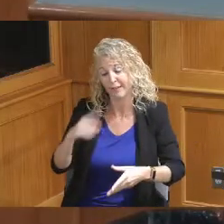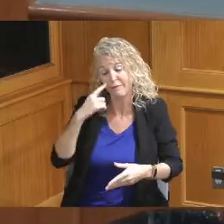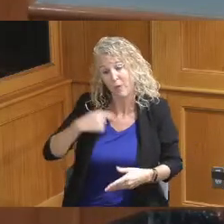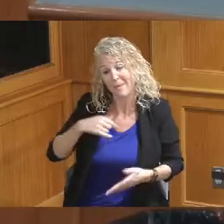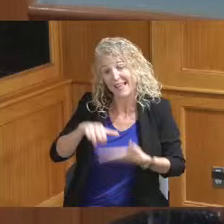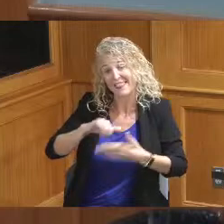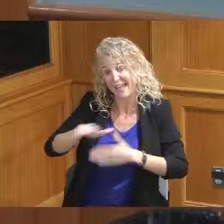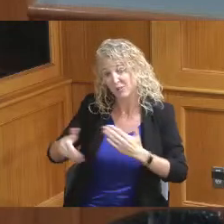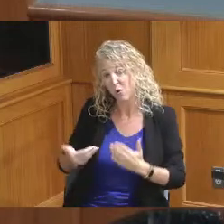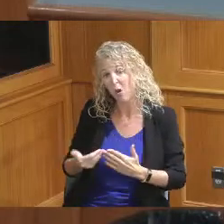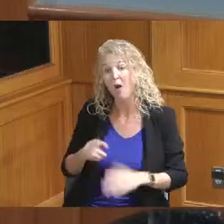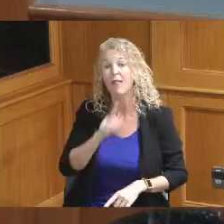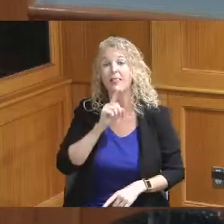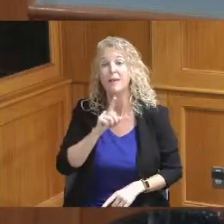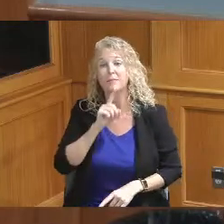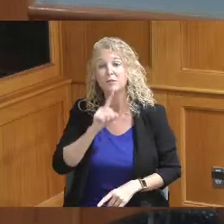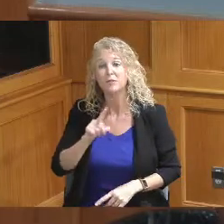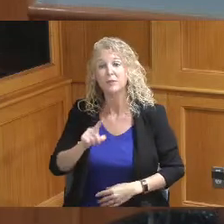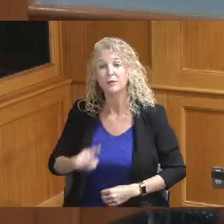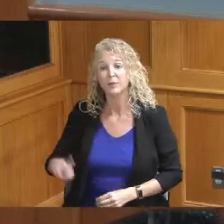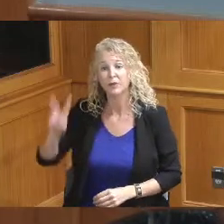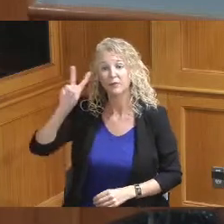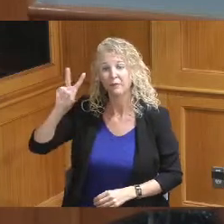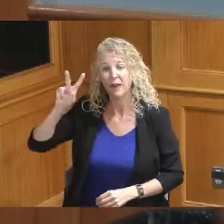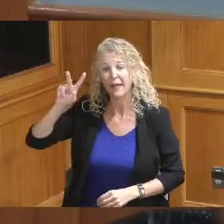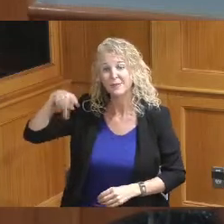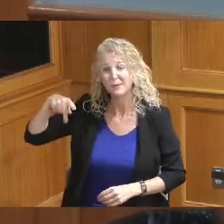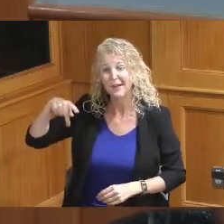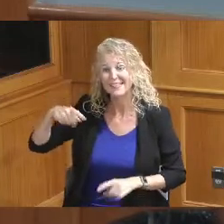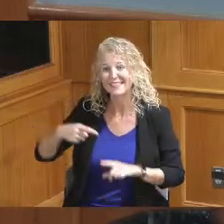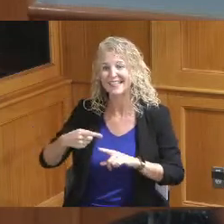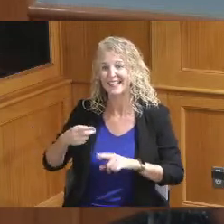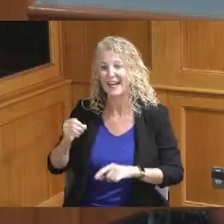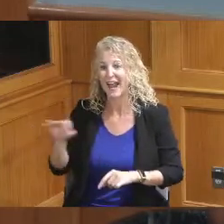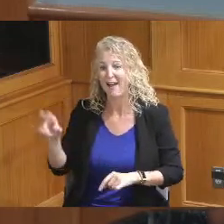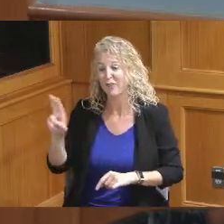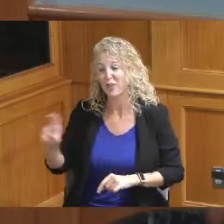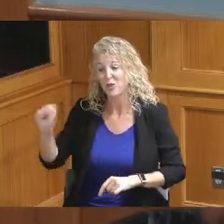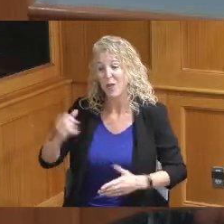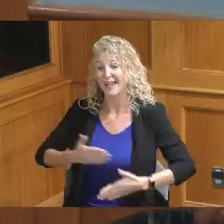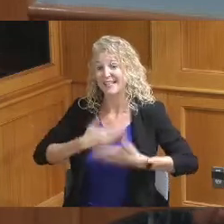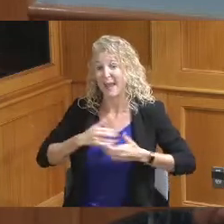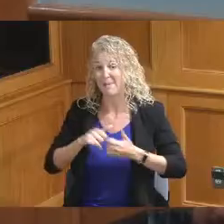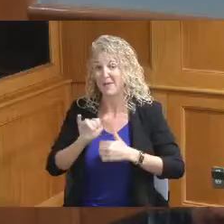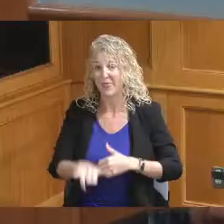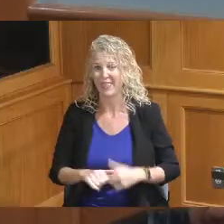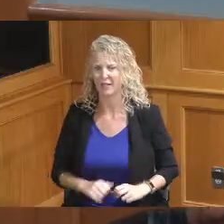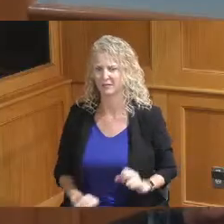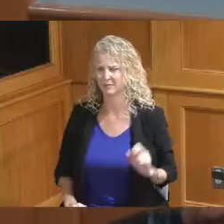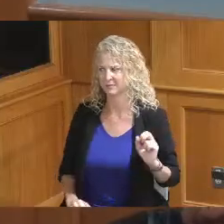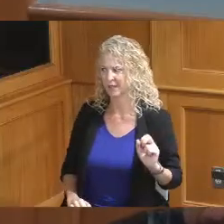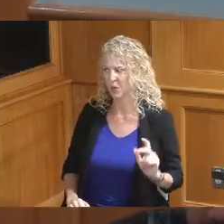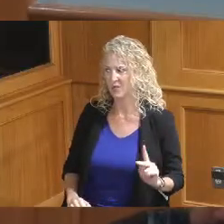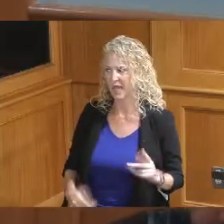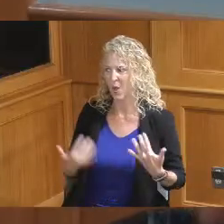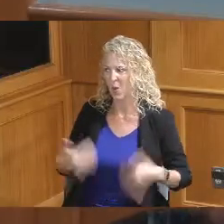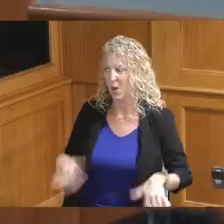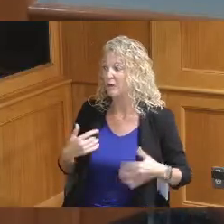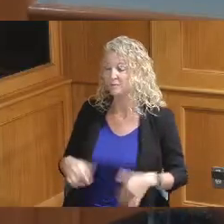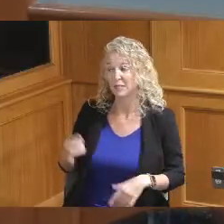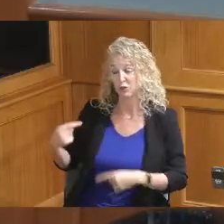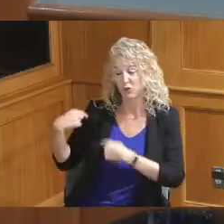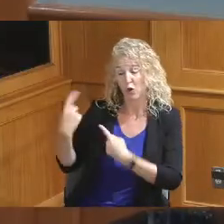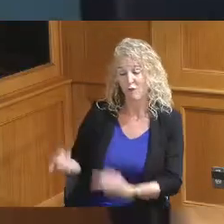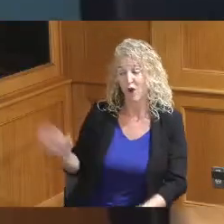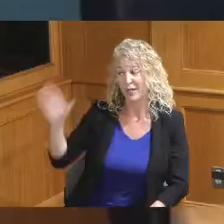And I'm sure the Vice President of the United States will be very happy with all the efforts you guys put in. Oh my. Well, all right then. It's not weighed in,